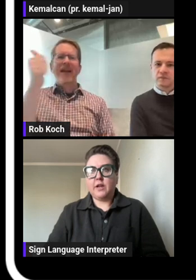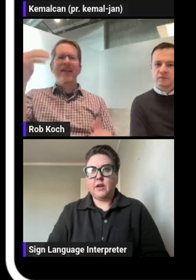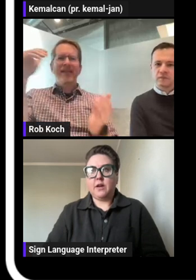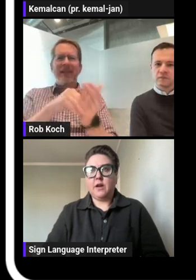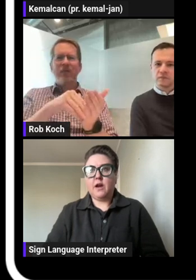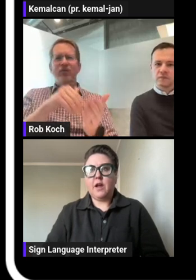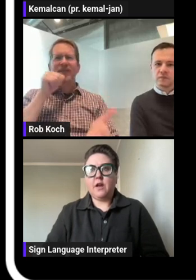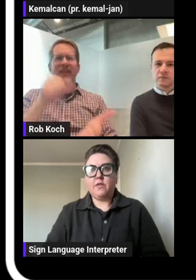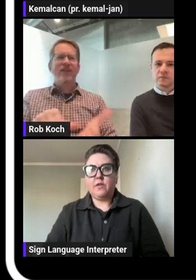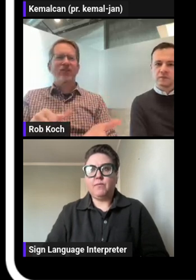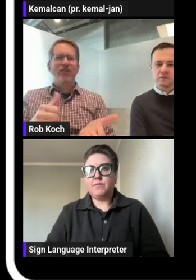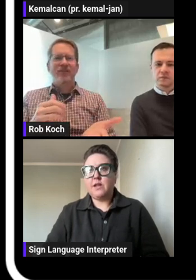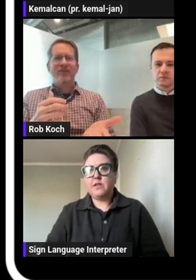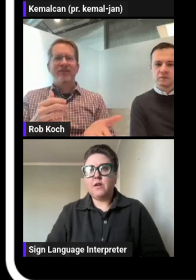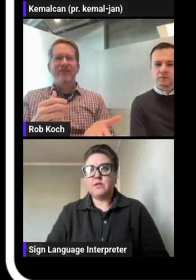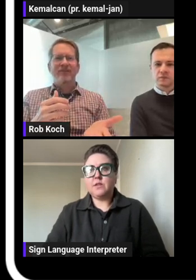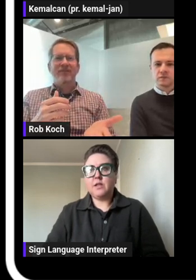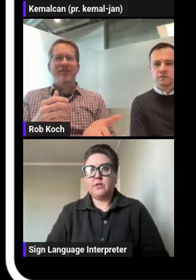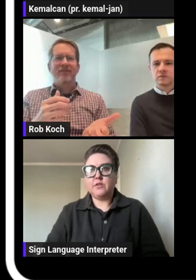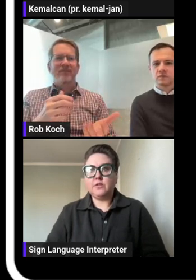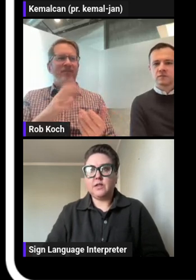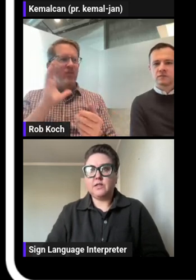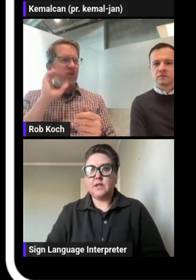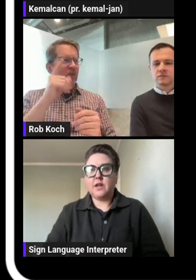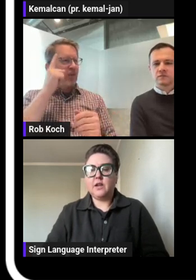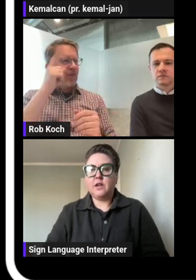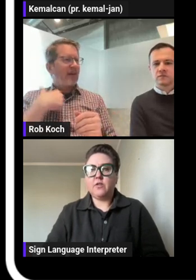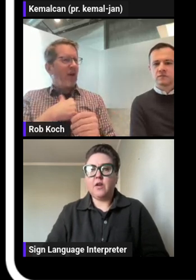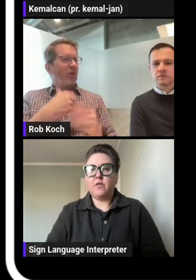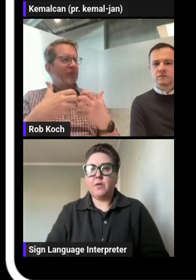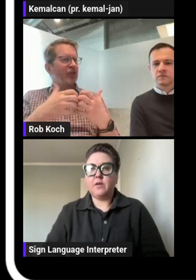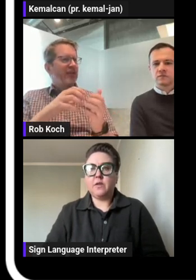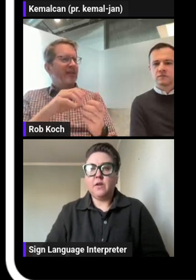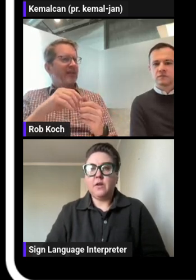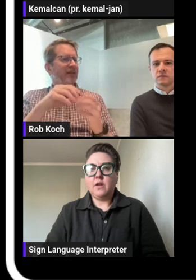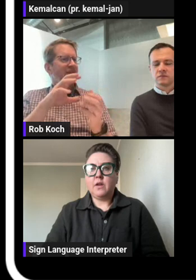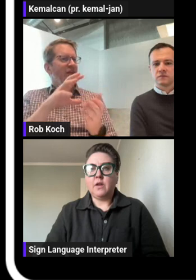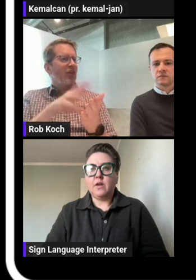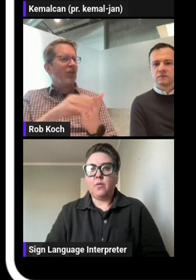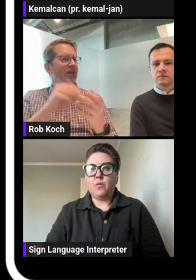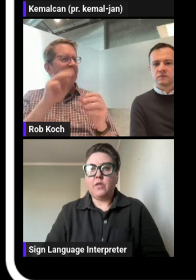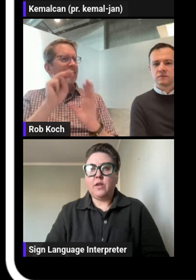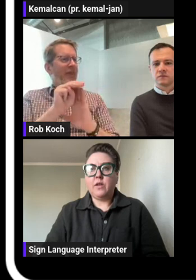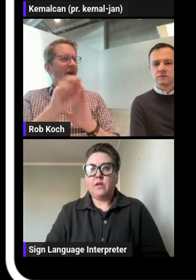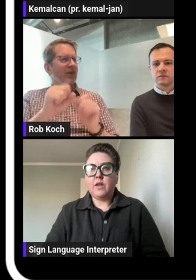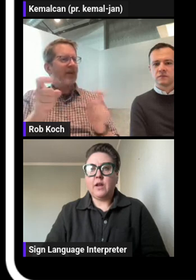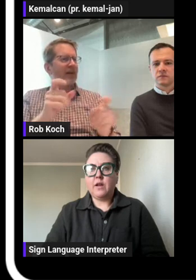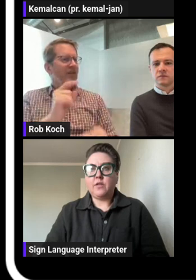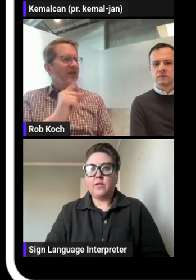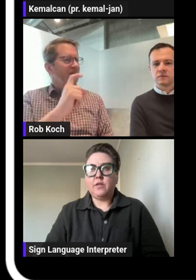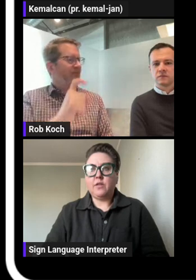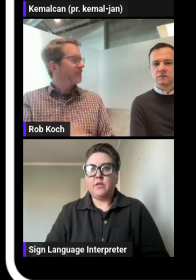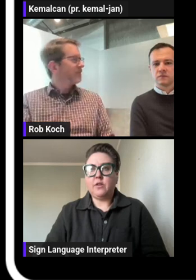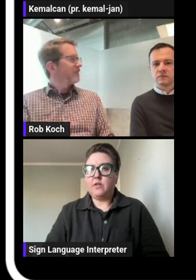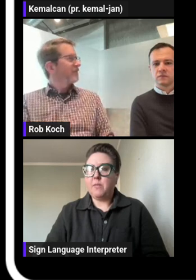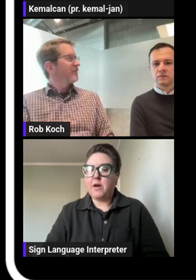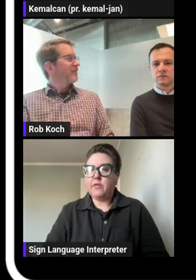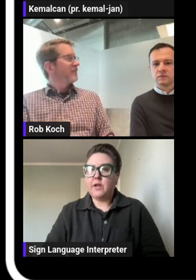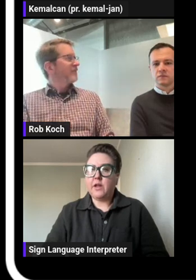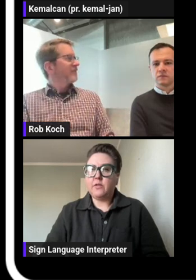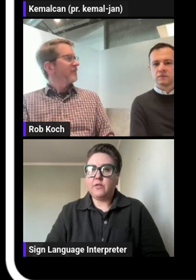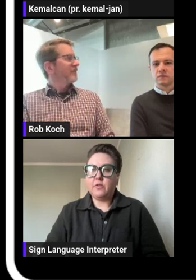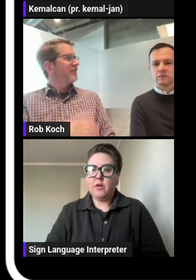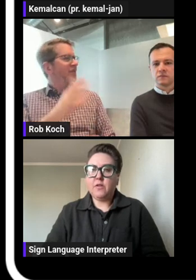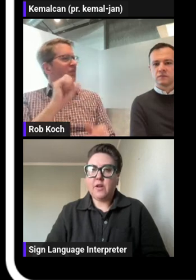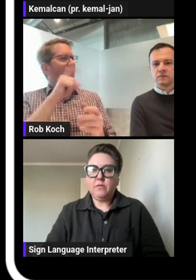culture, like I have 10,000 letters, let's say, in another alphabet. Would then that have to learn? Could the